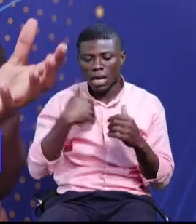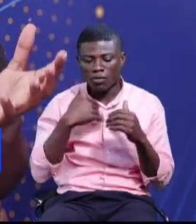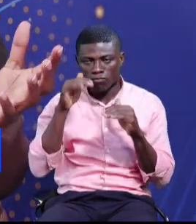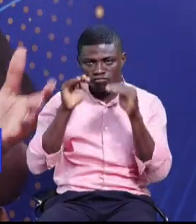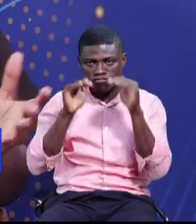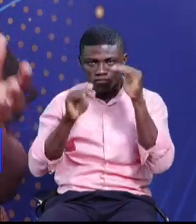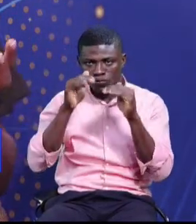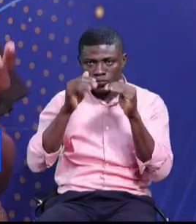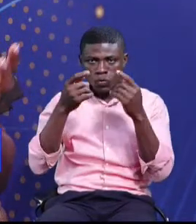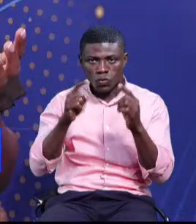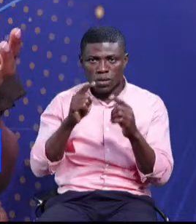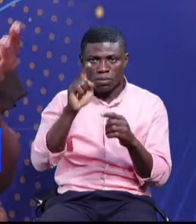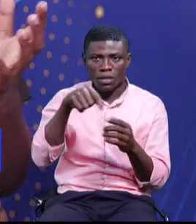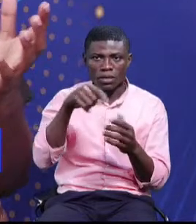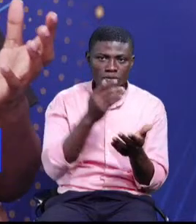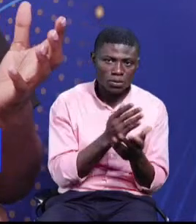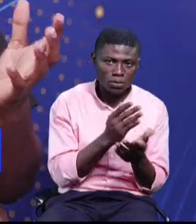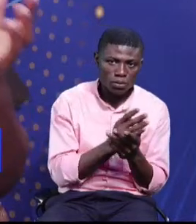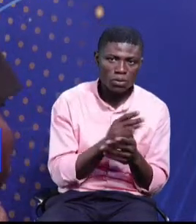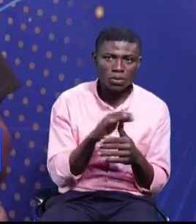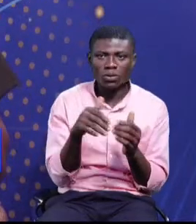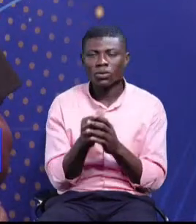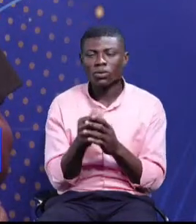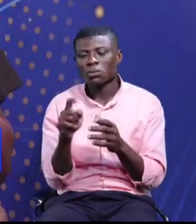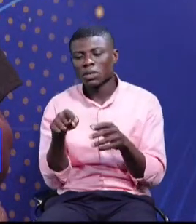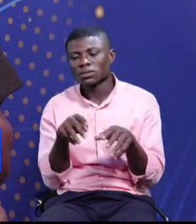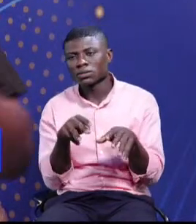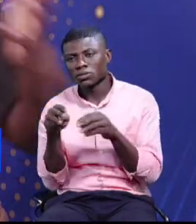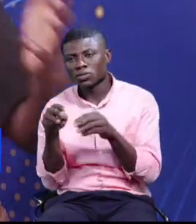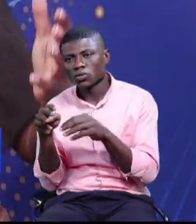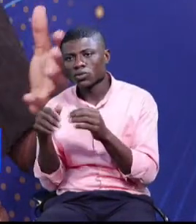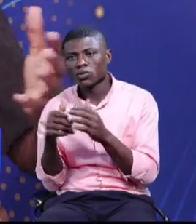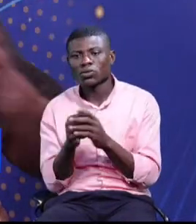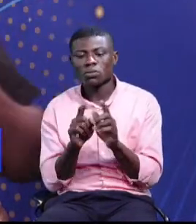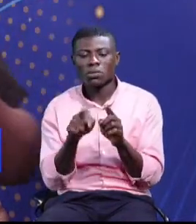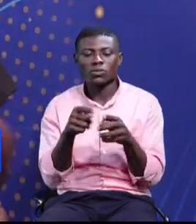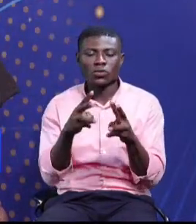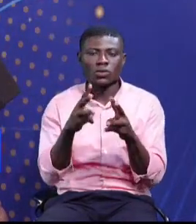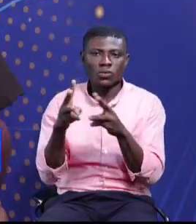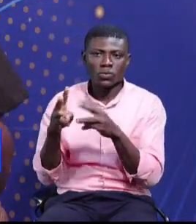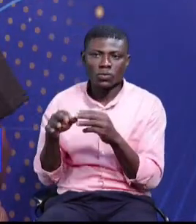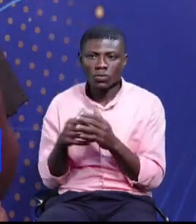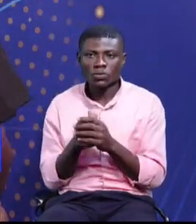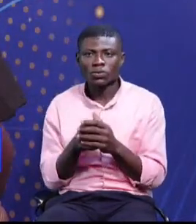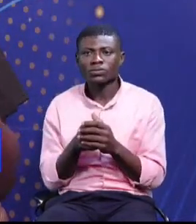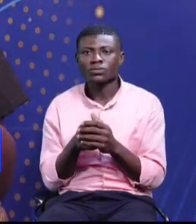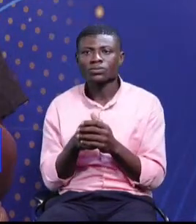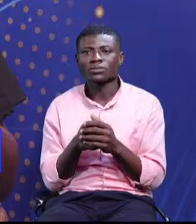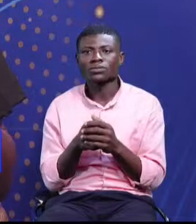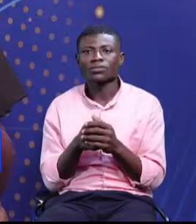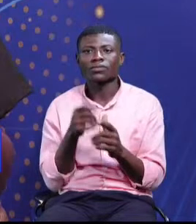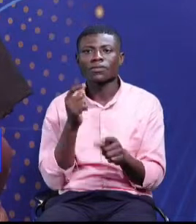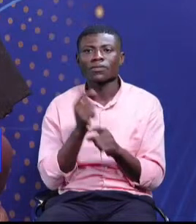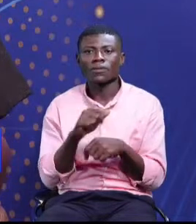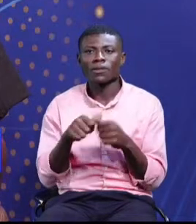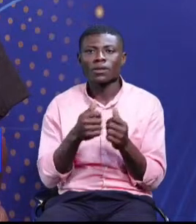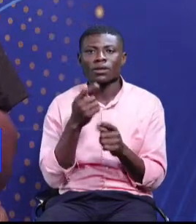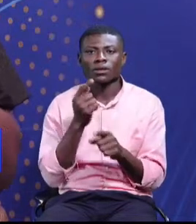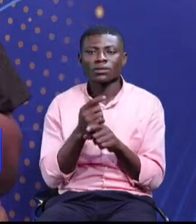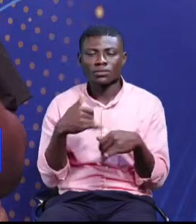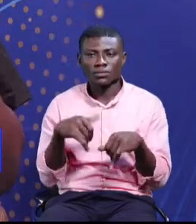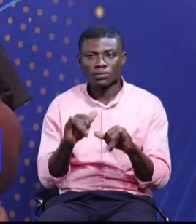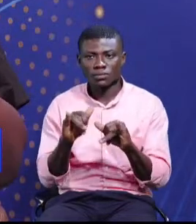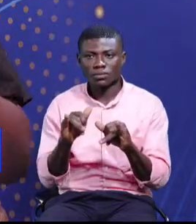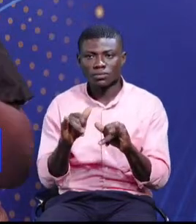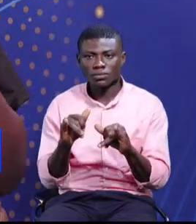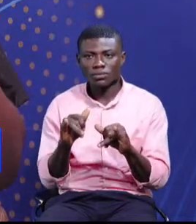knowing when to stop, start, move, go this way, go that way. So initially it is about survival, because you